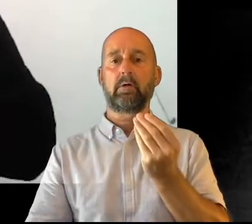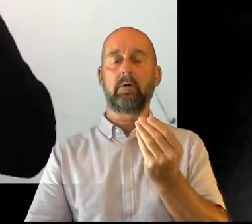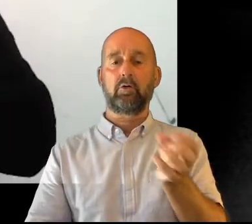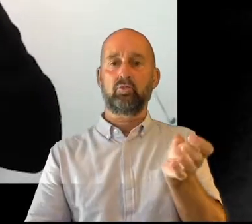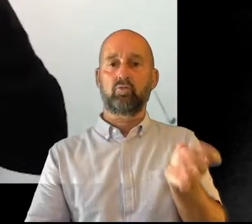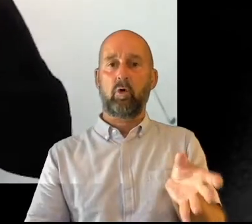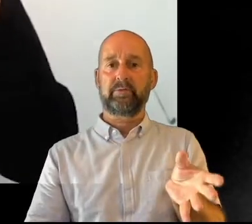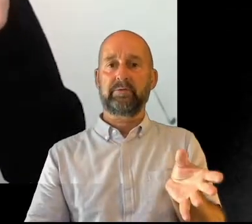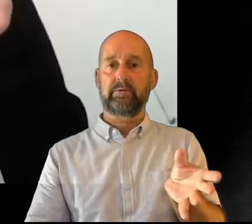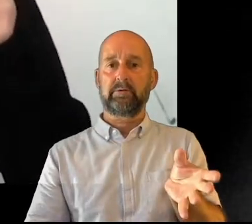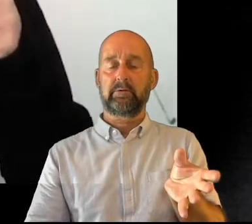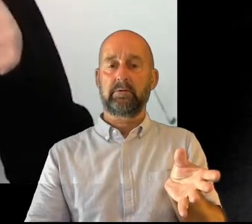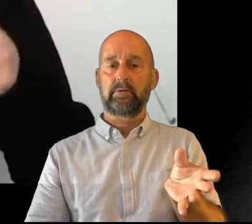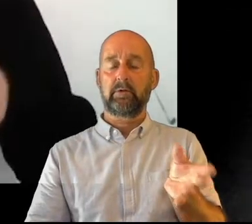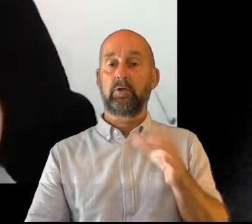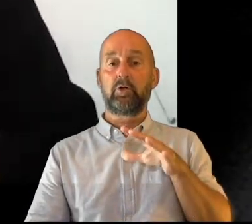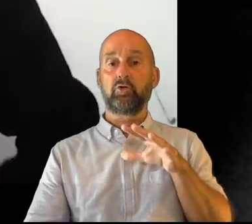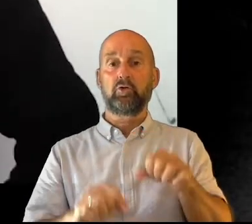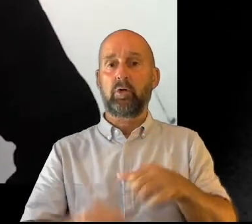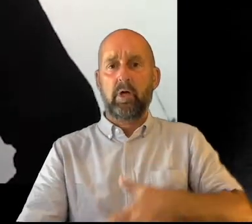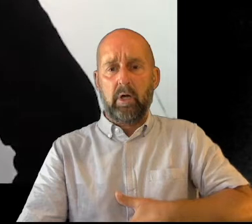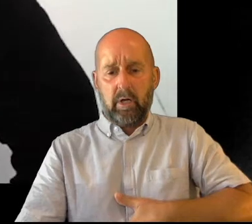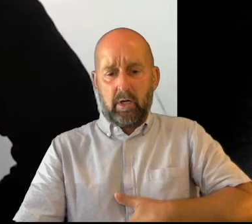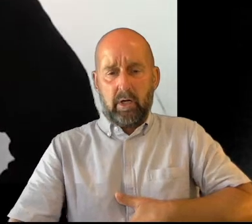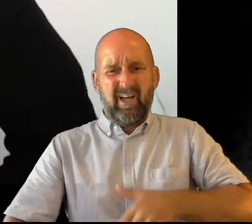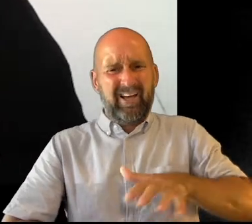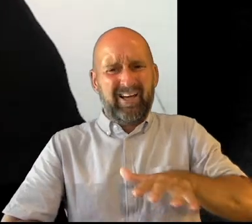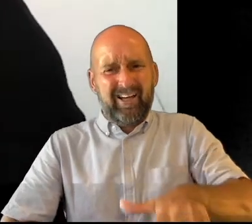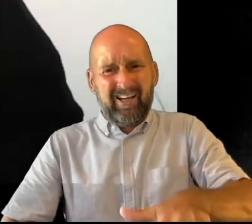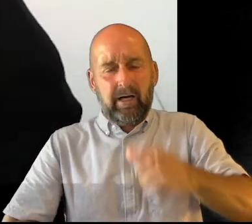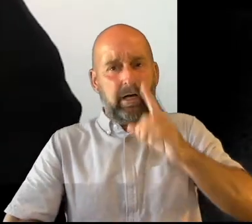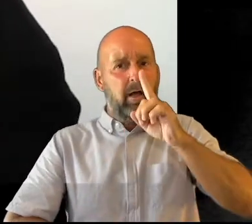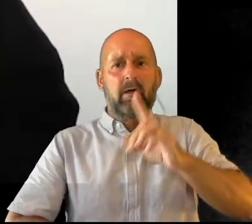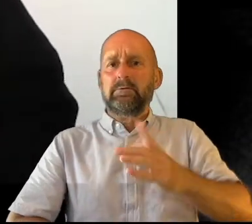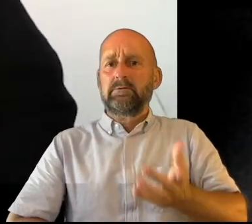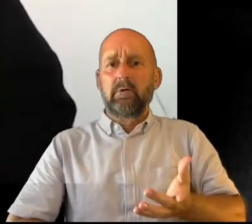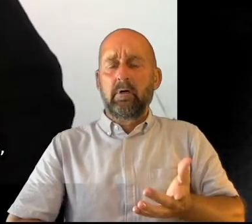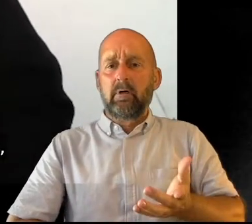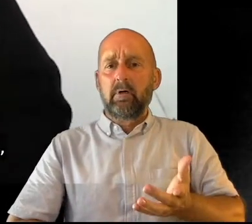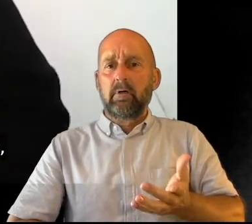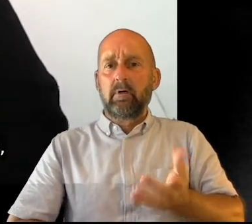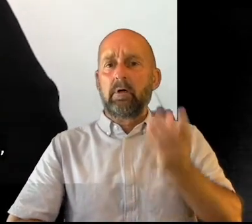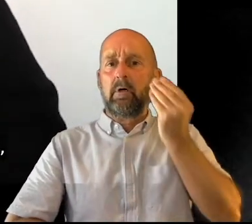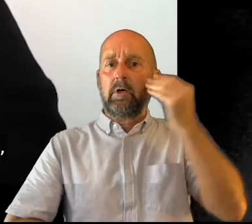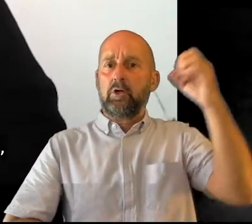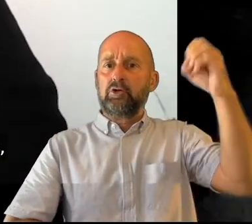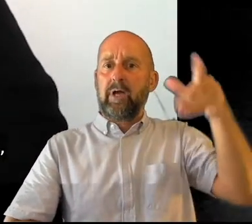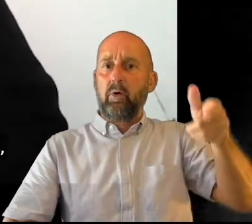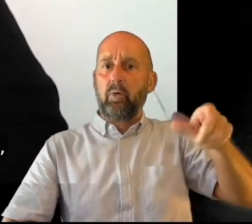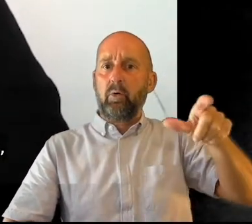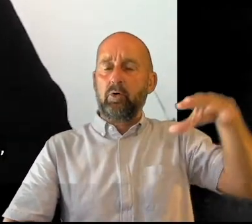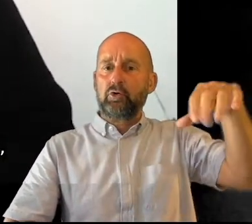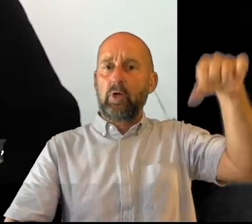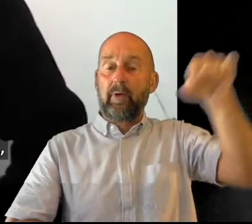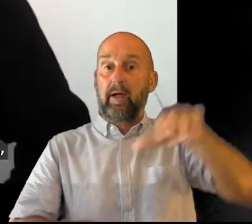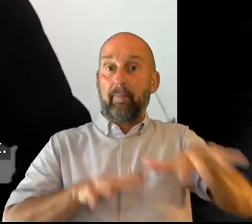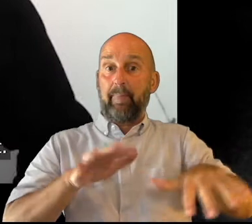it. She struggles and can't pick it up. She hears the shower stop, so